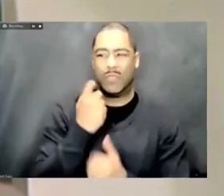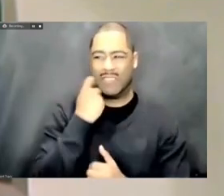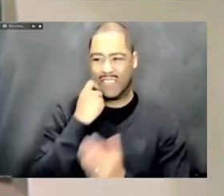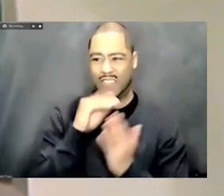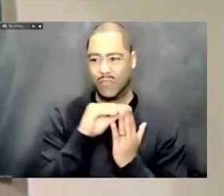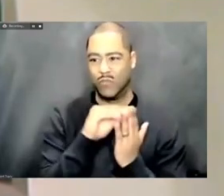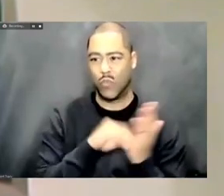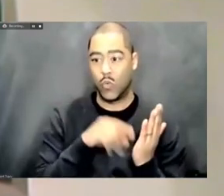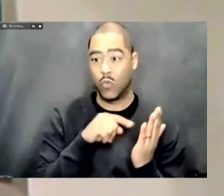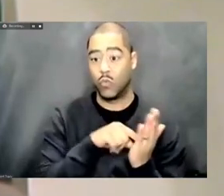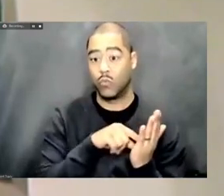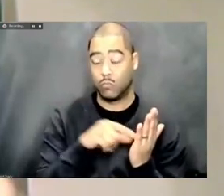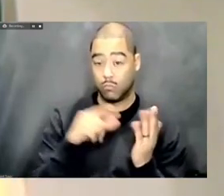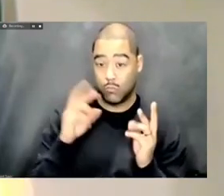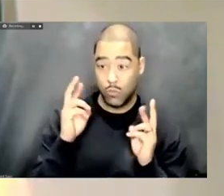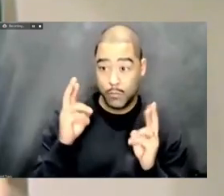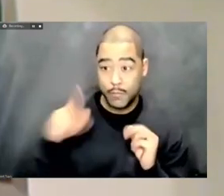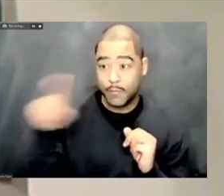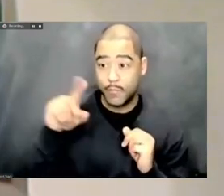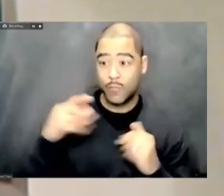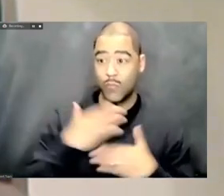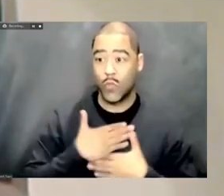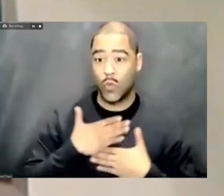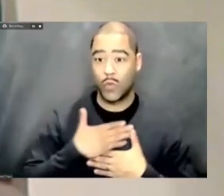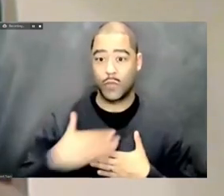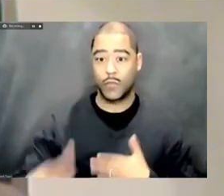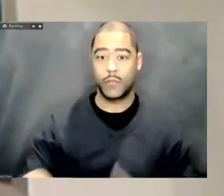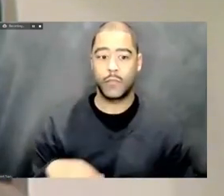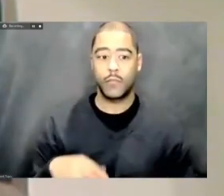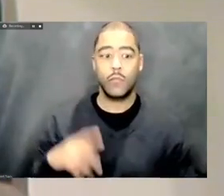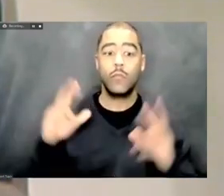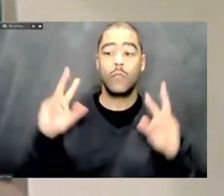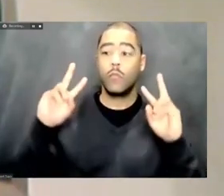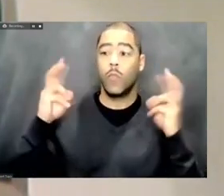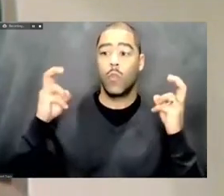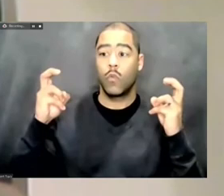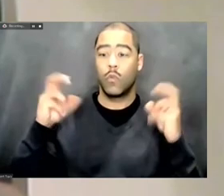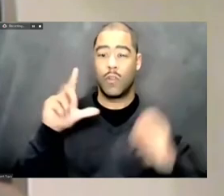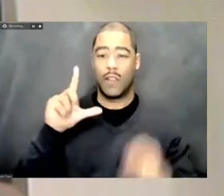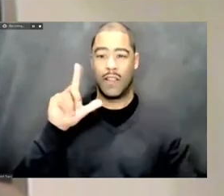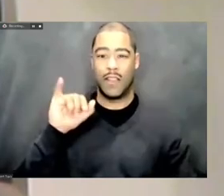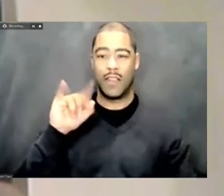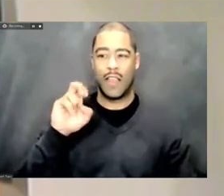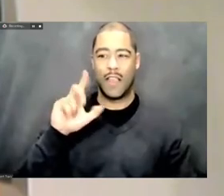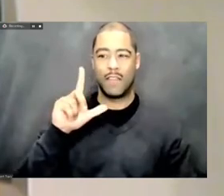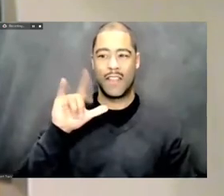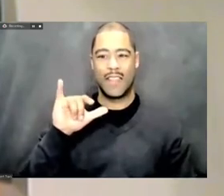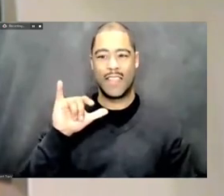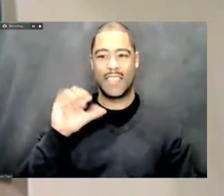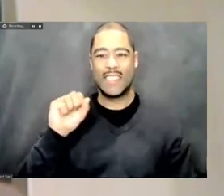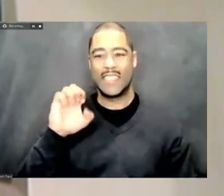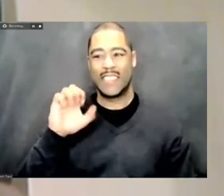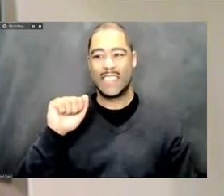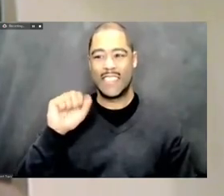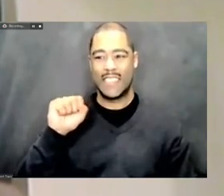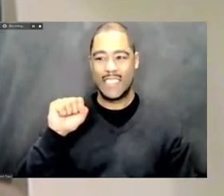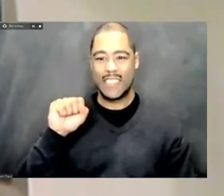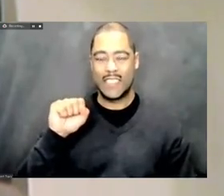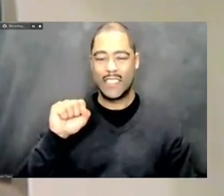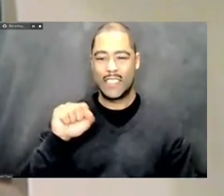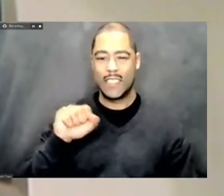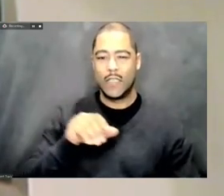hope y'all enjoy it. It's called Lively Seeds. Like lively seeds planted in the blackest of